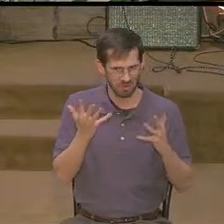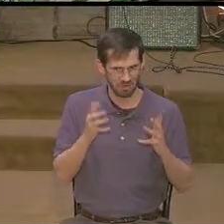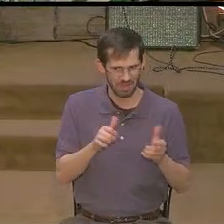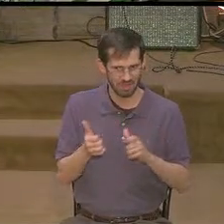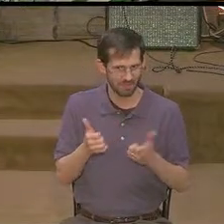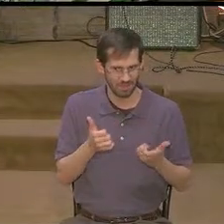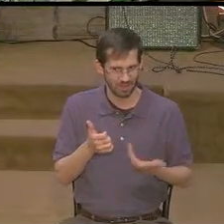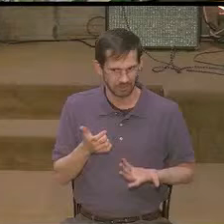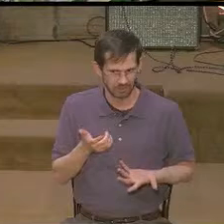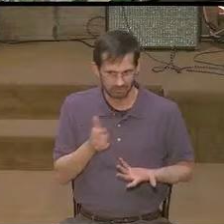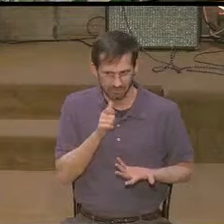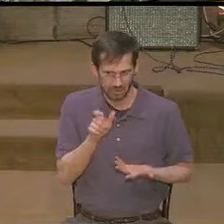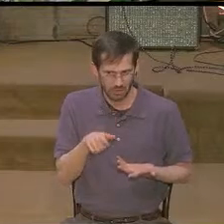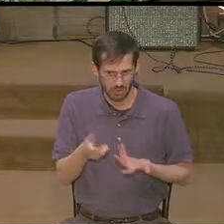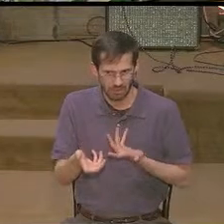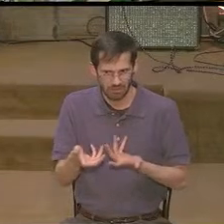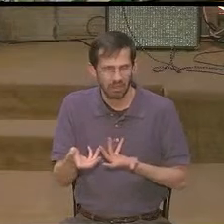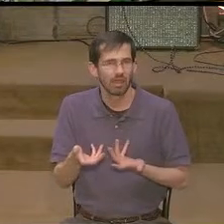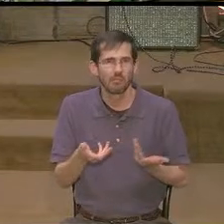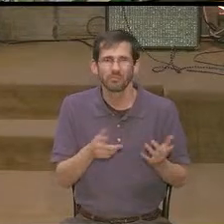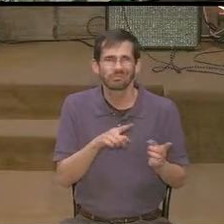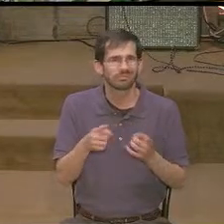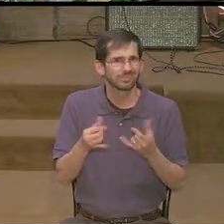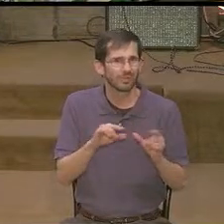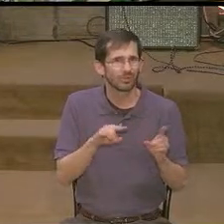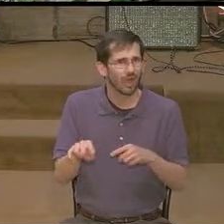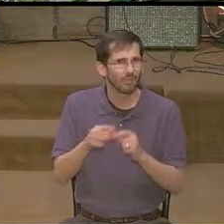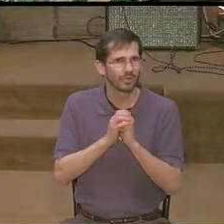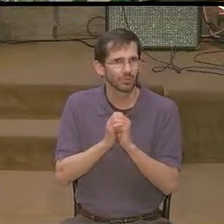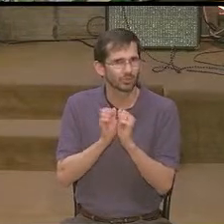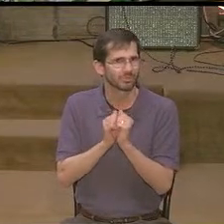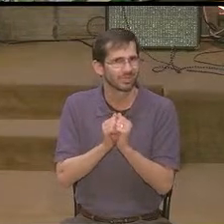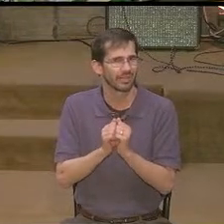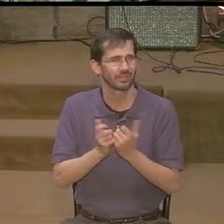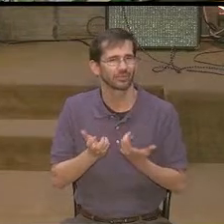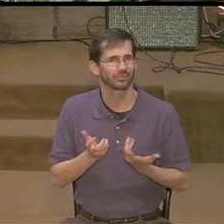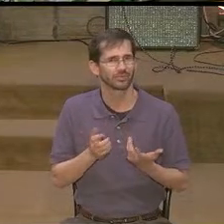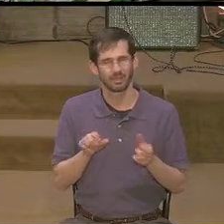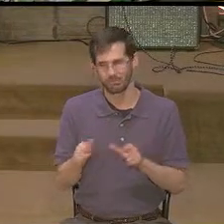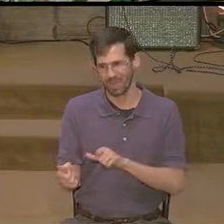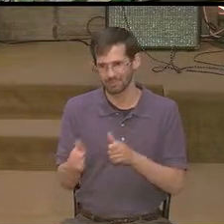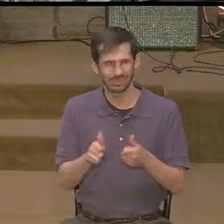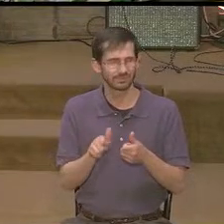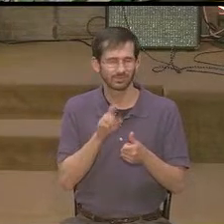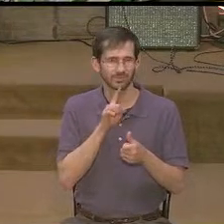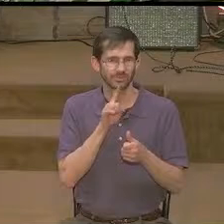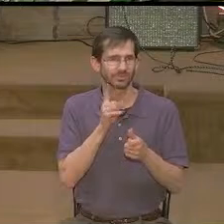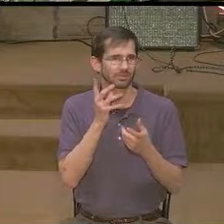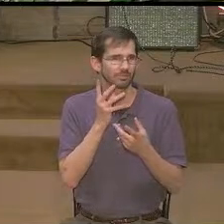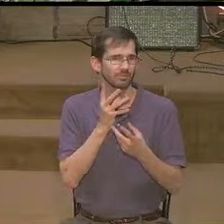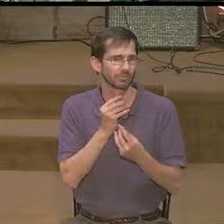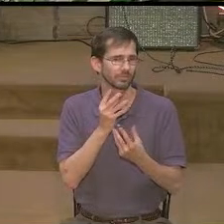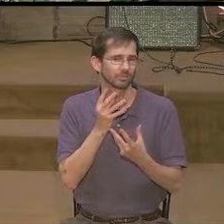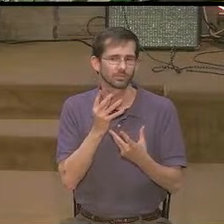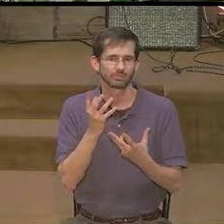on back, and we're going to worship. And baptisms are just a beautiful,